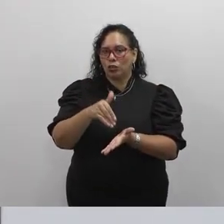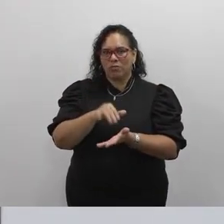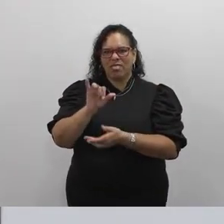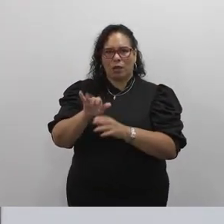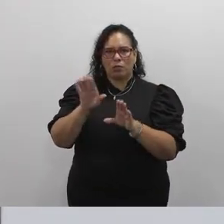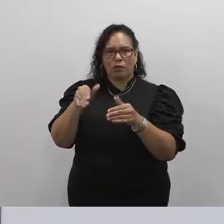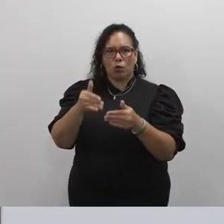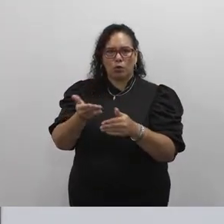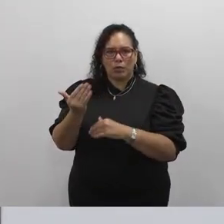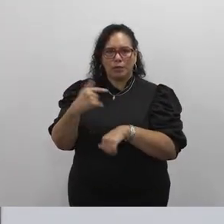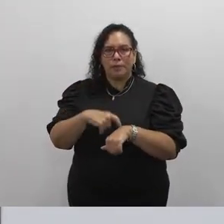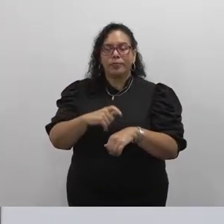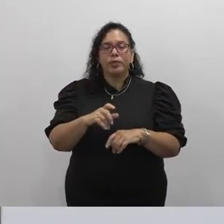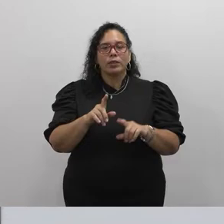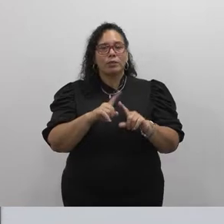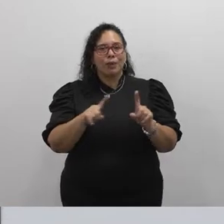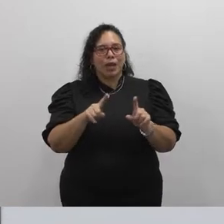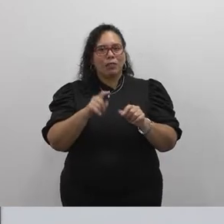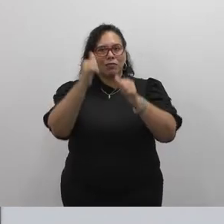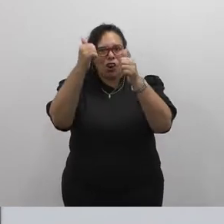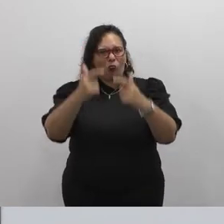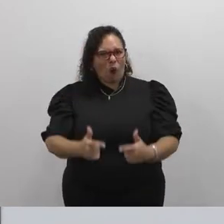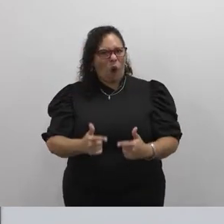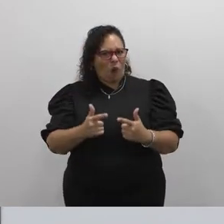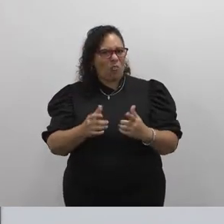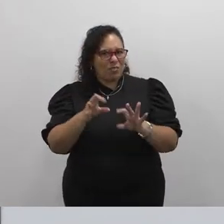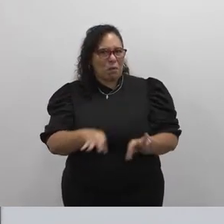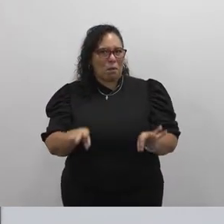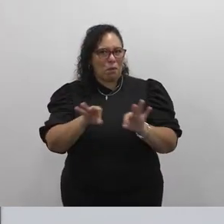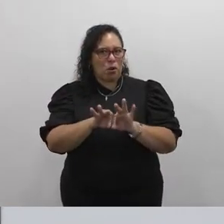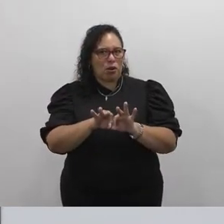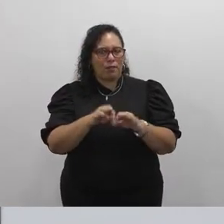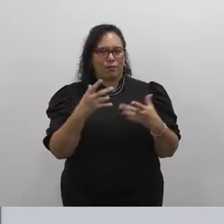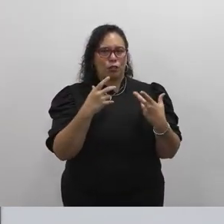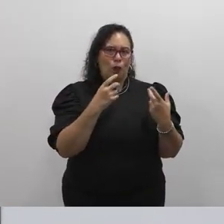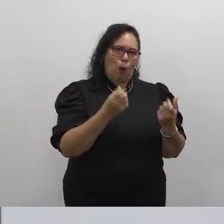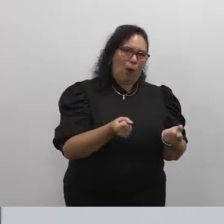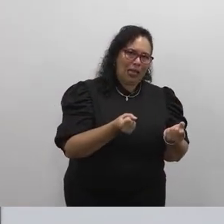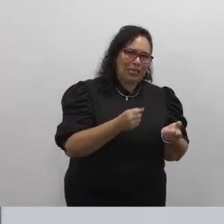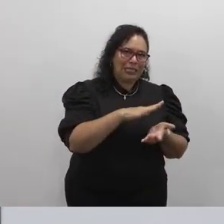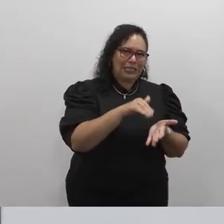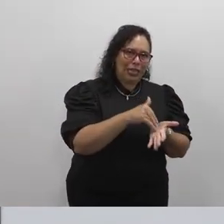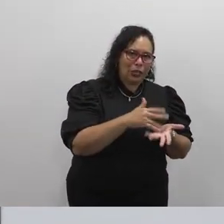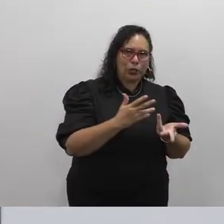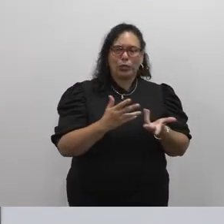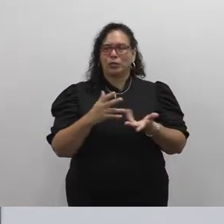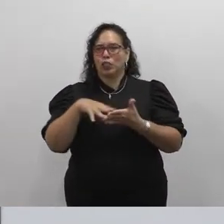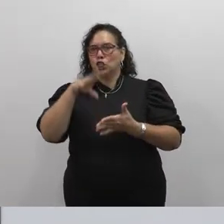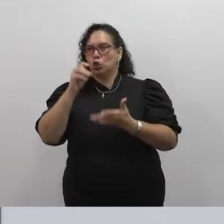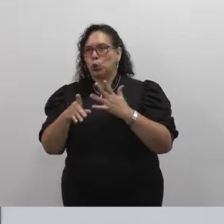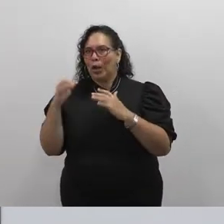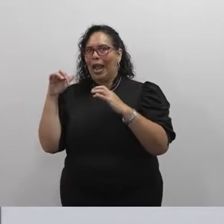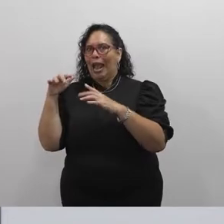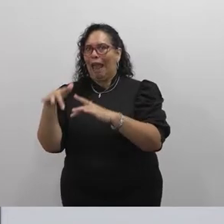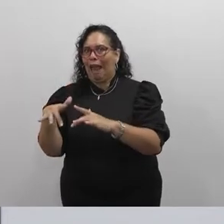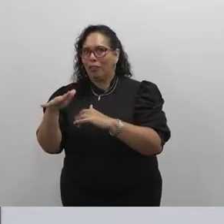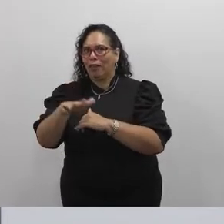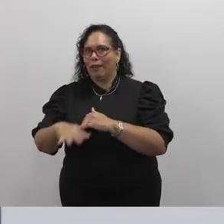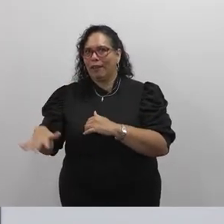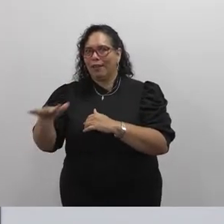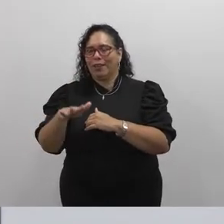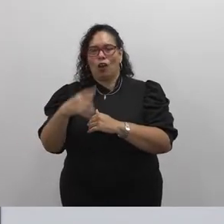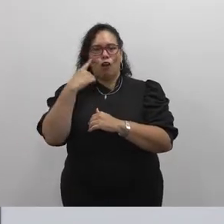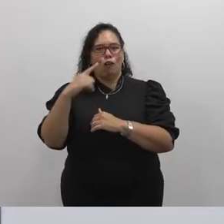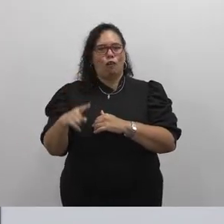priority sections. But every one of those is super important, right? From the wellness side, the student gathering side, just kind of the well-rounded student, as I call them,